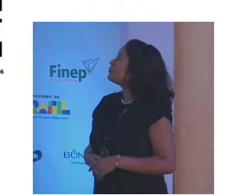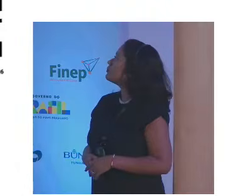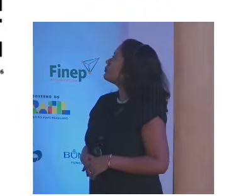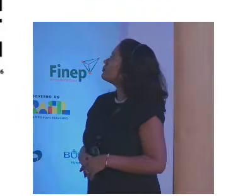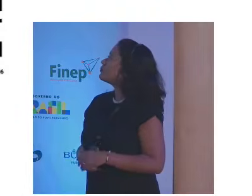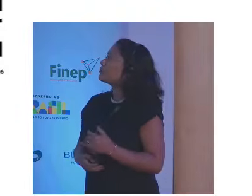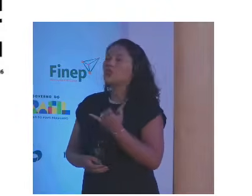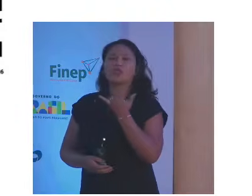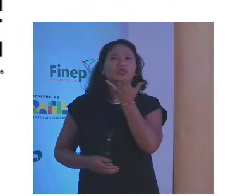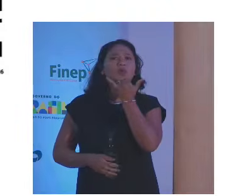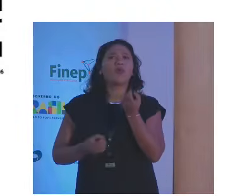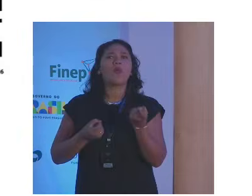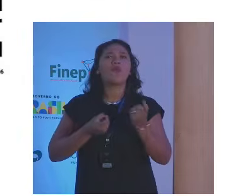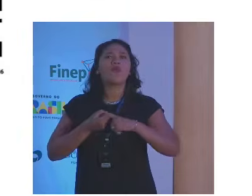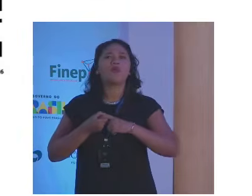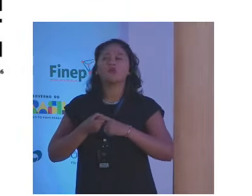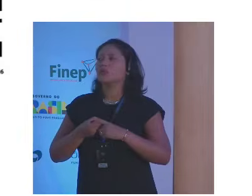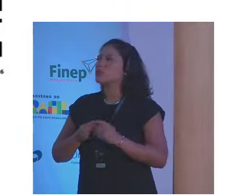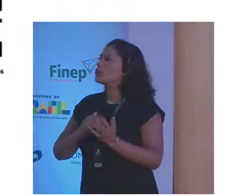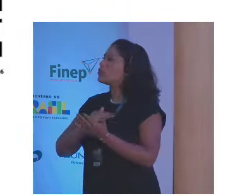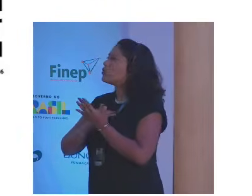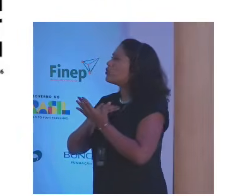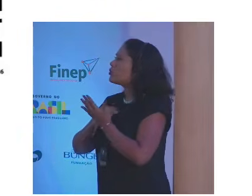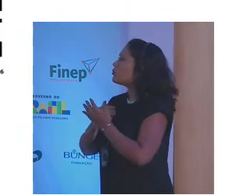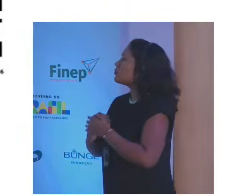I'm sorry, how do I go back?